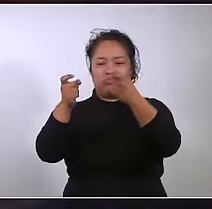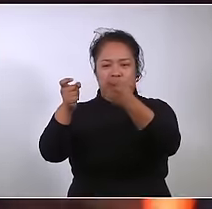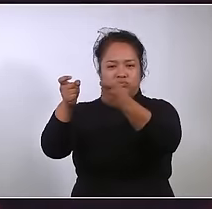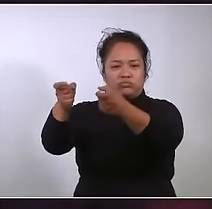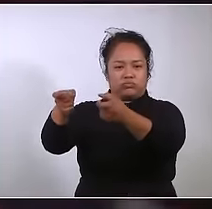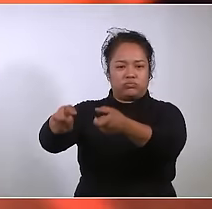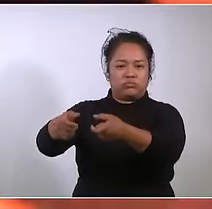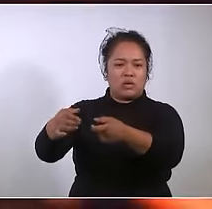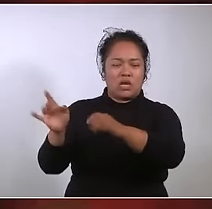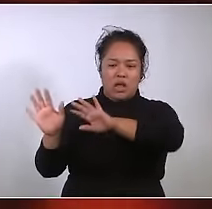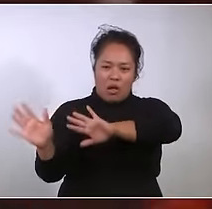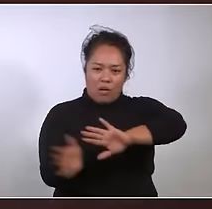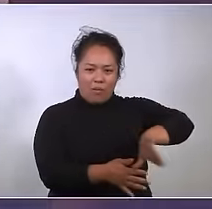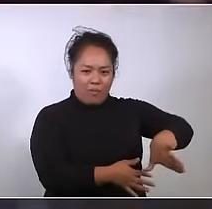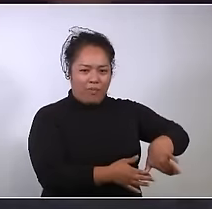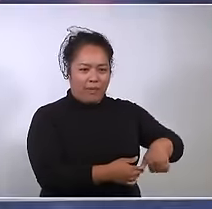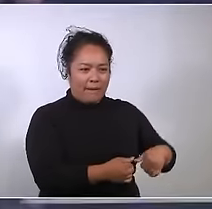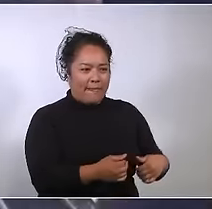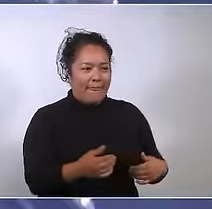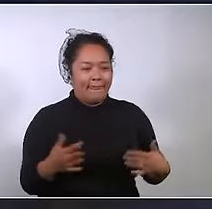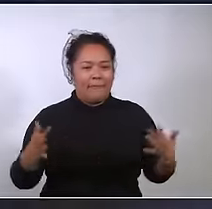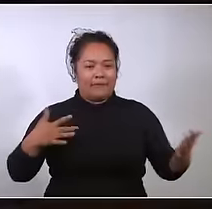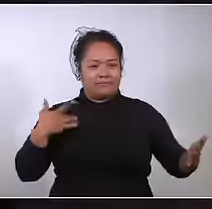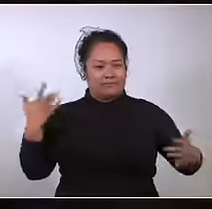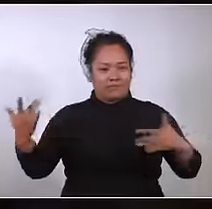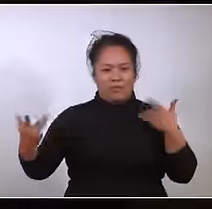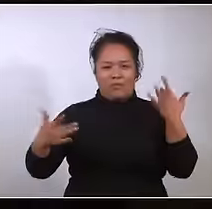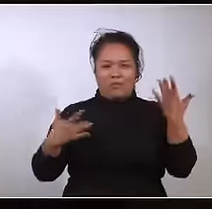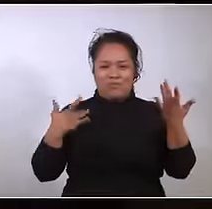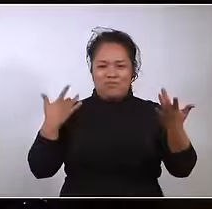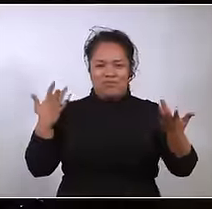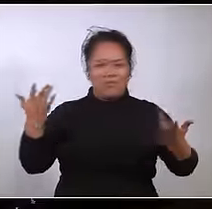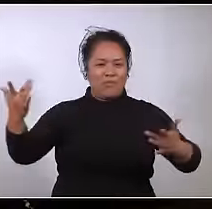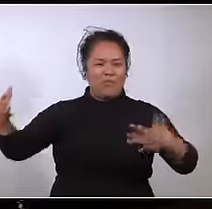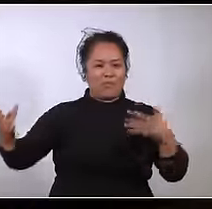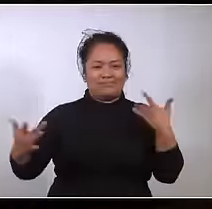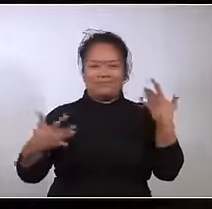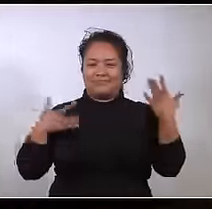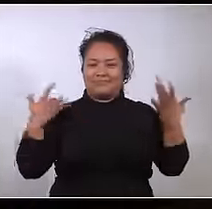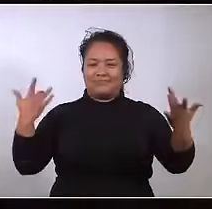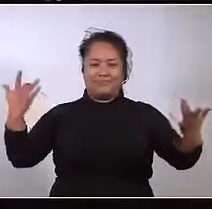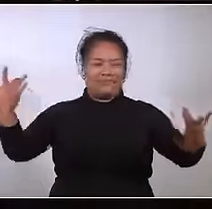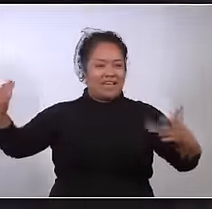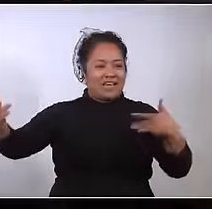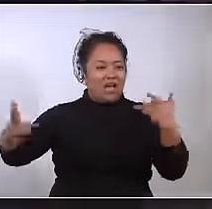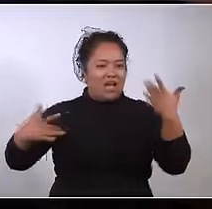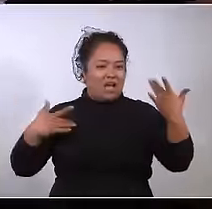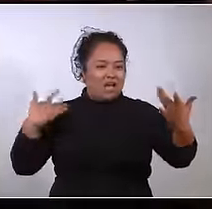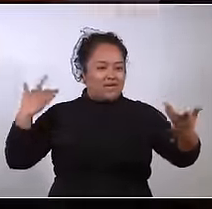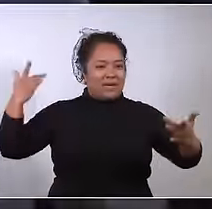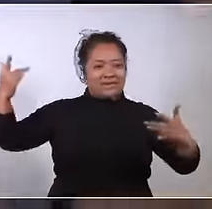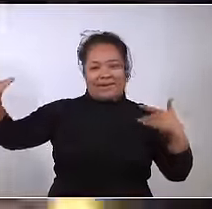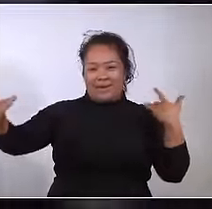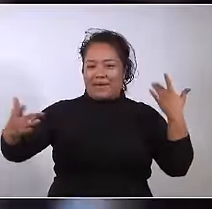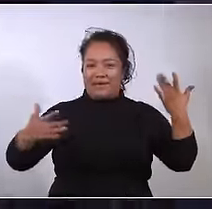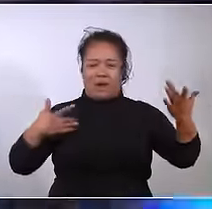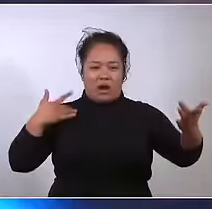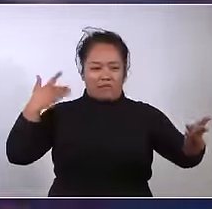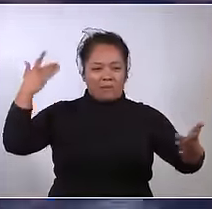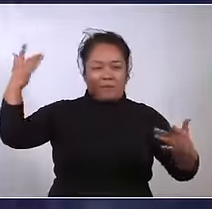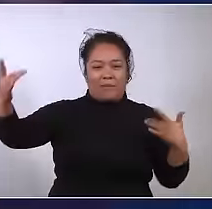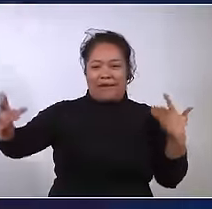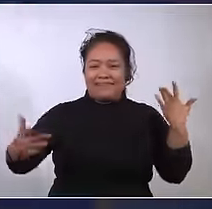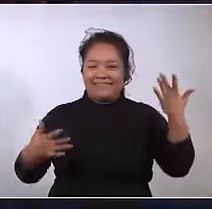He'll take it away. Joy is waiting with arms open wide.